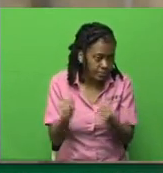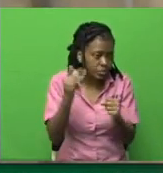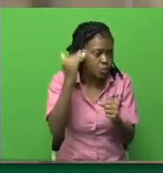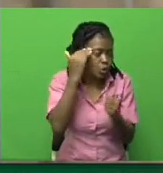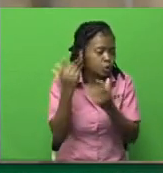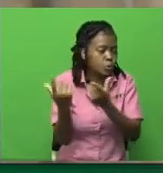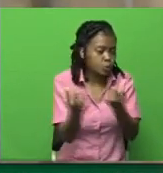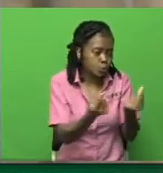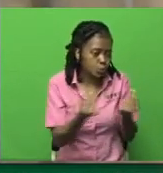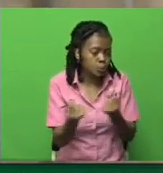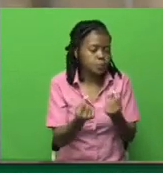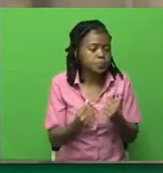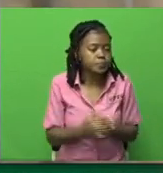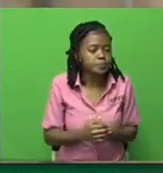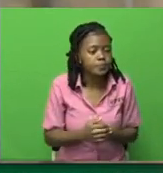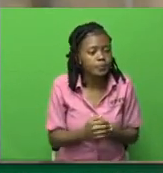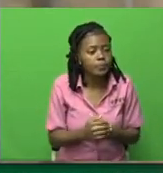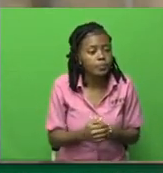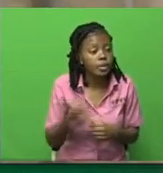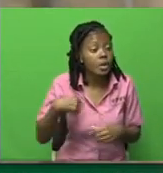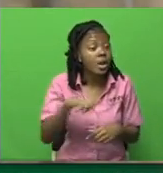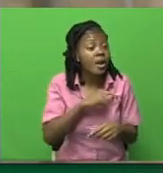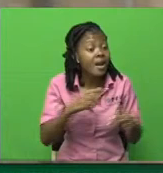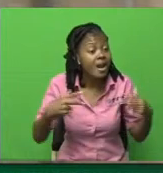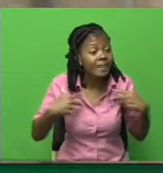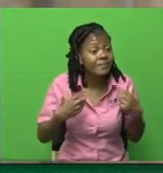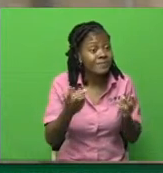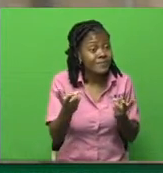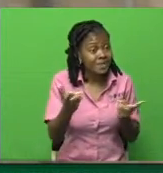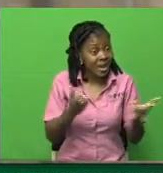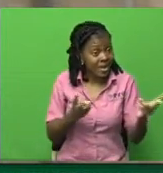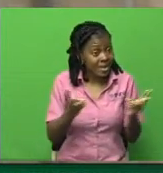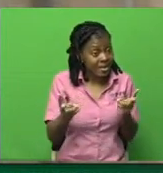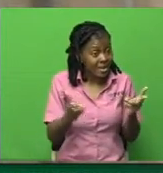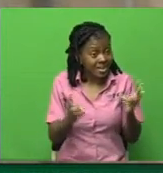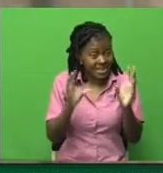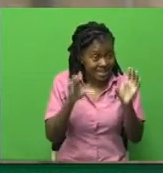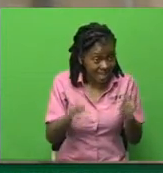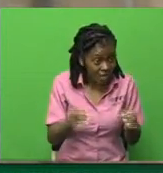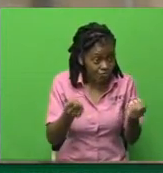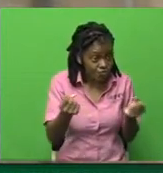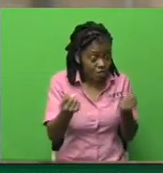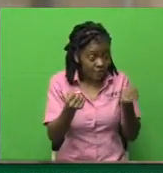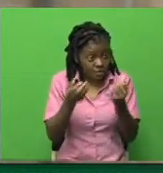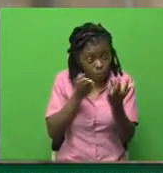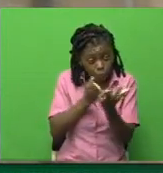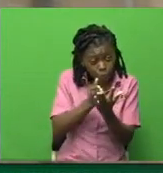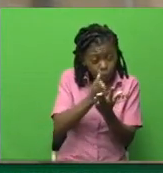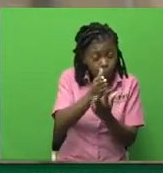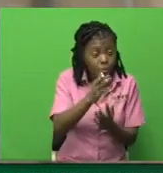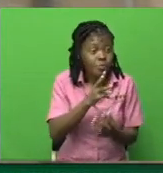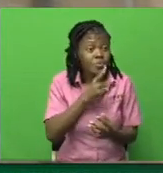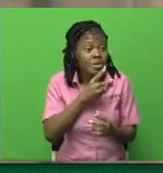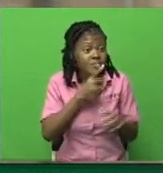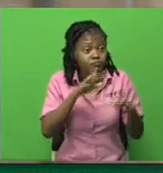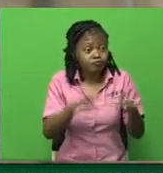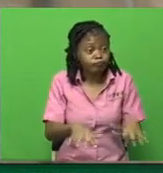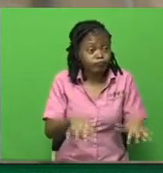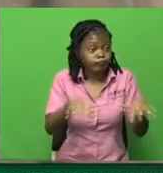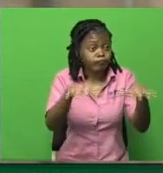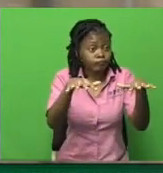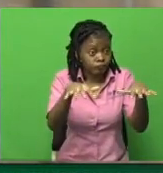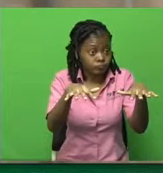controverse through flood areas swamps Etc and this vehicle is expected to facilitate